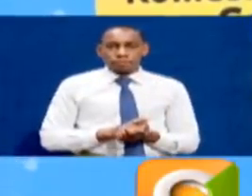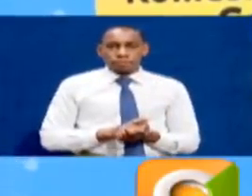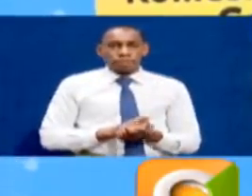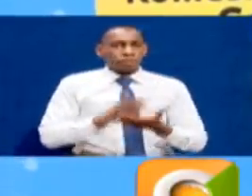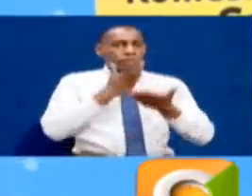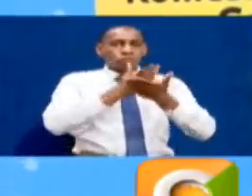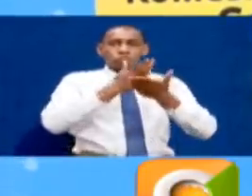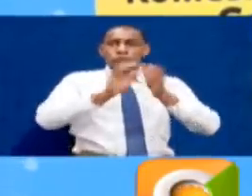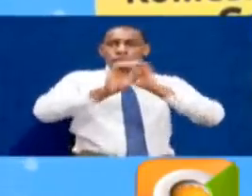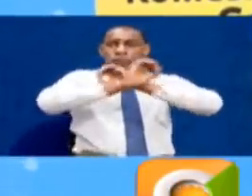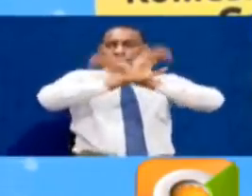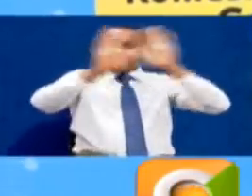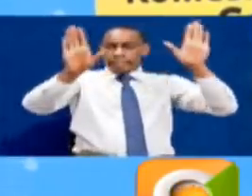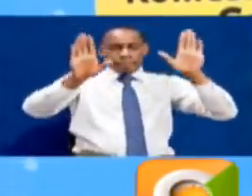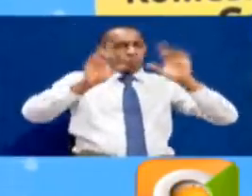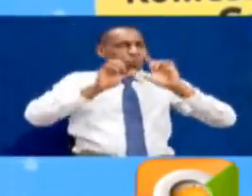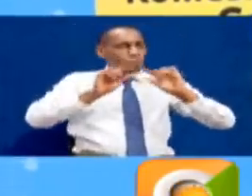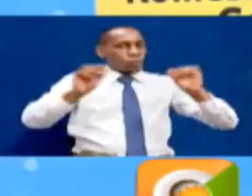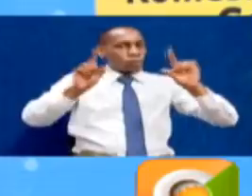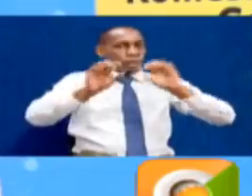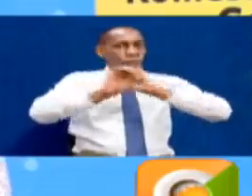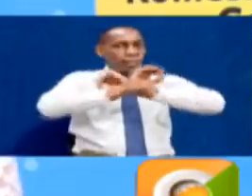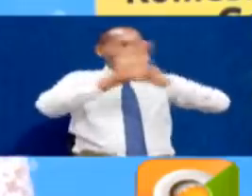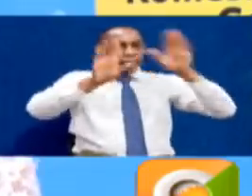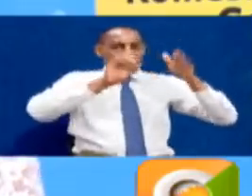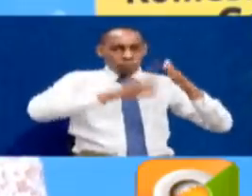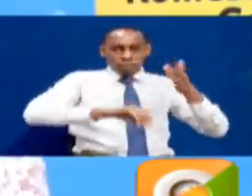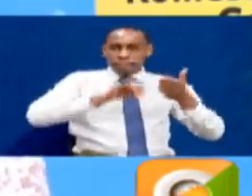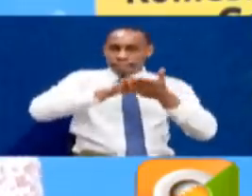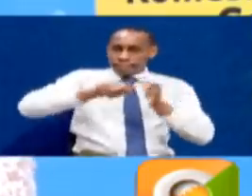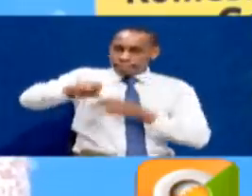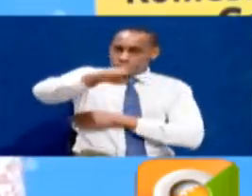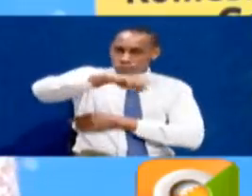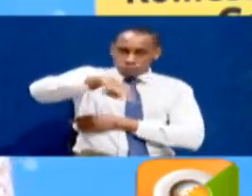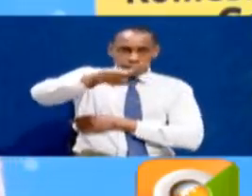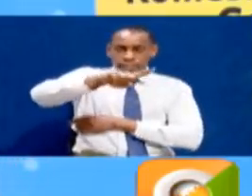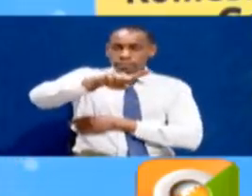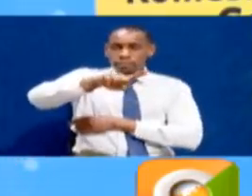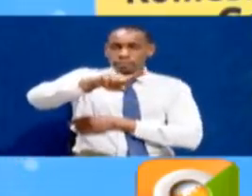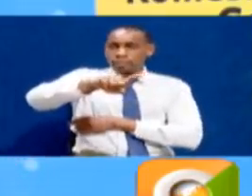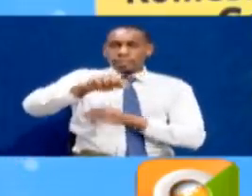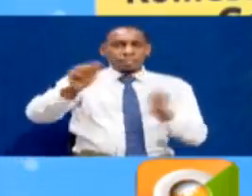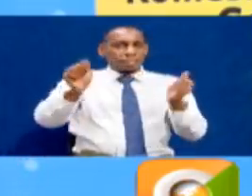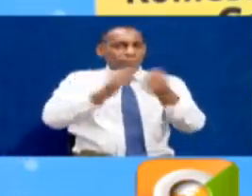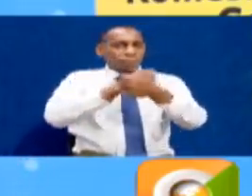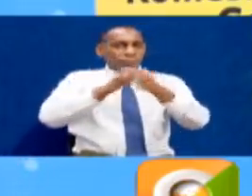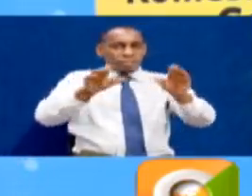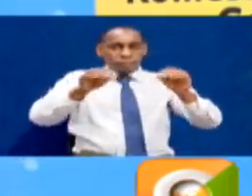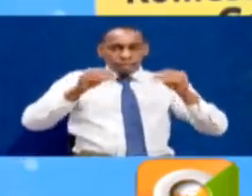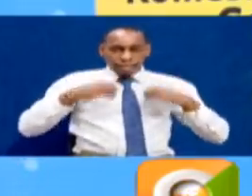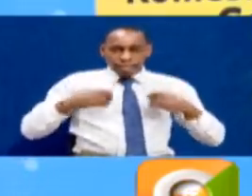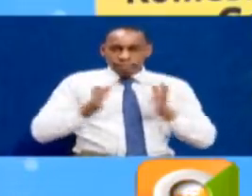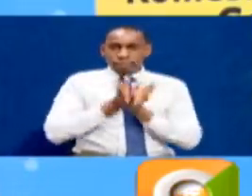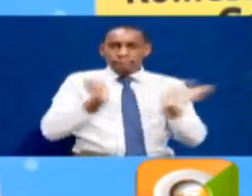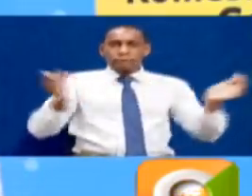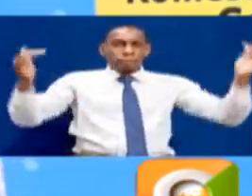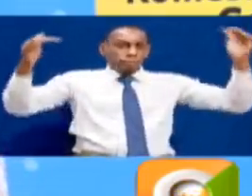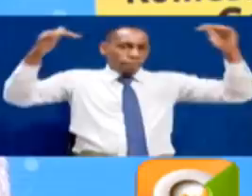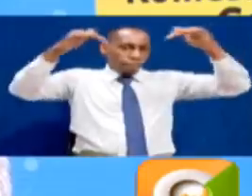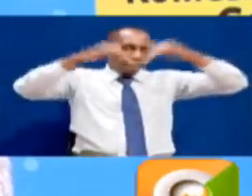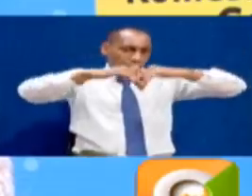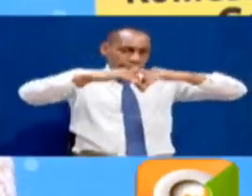It is very clear, we have made it very clear, that we are not going to allow public